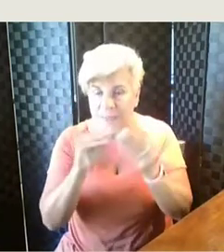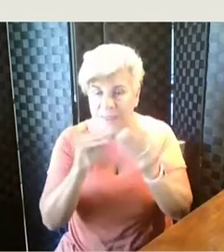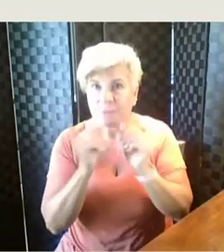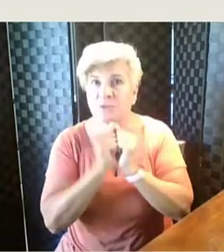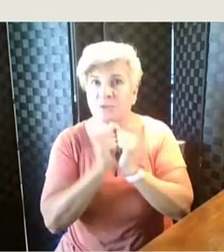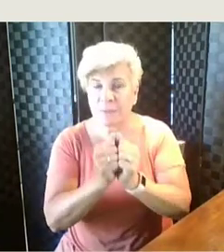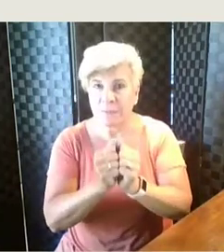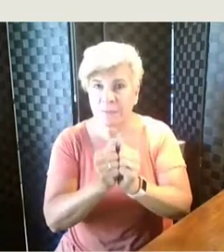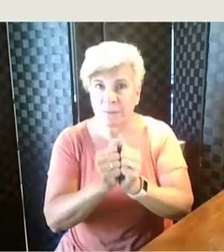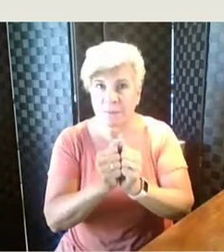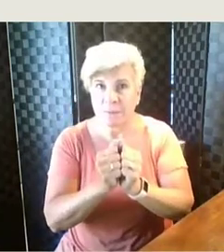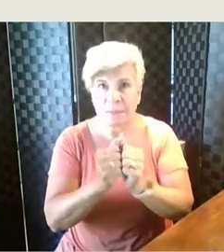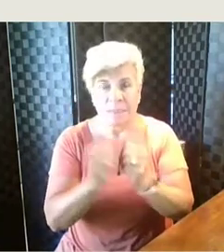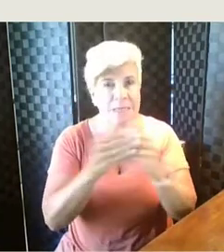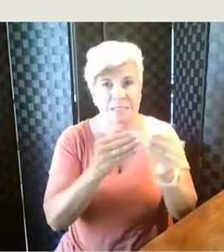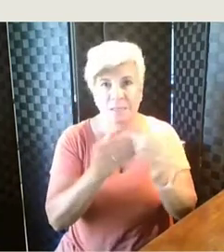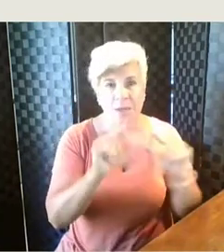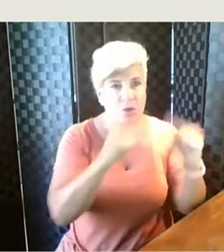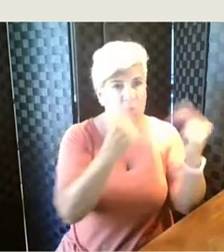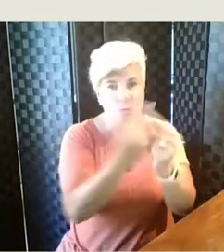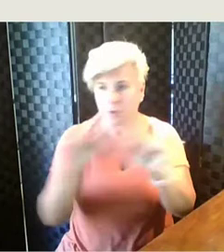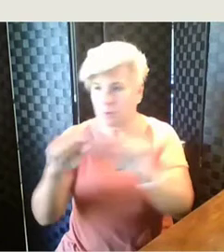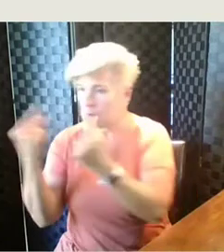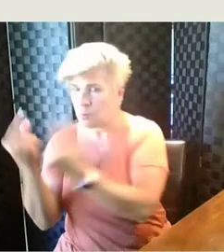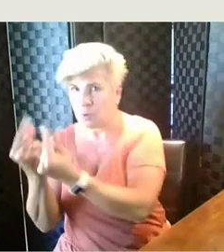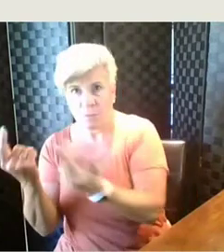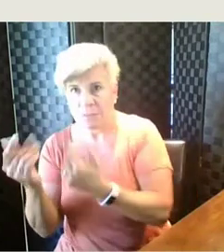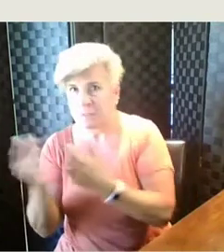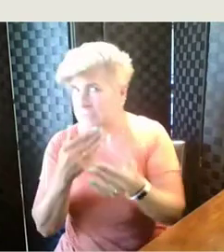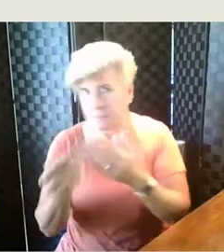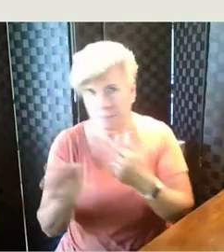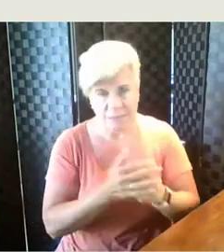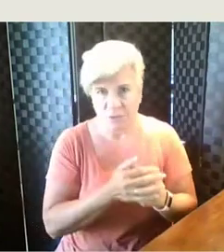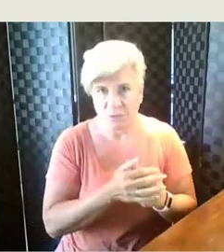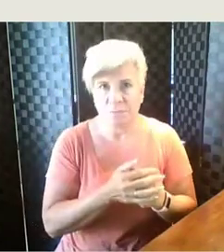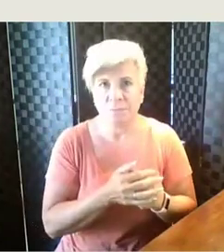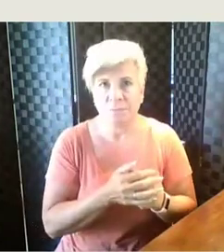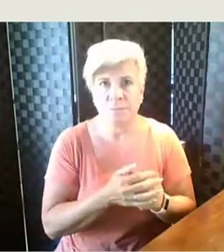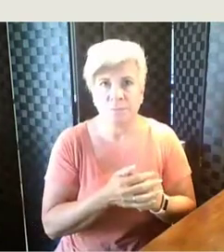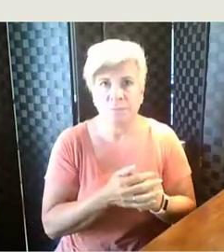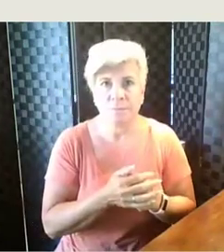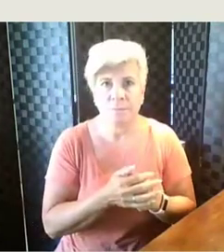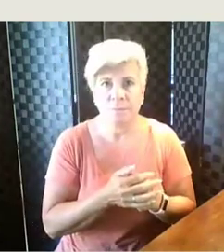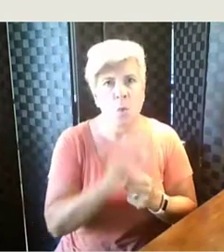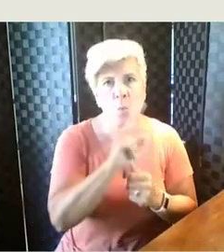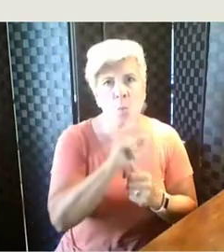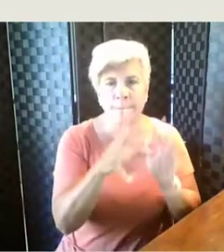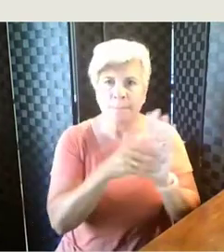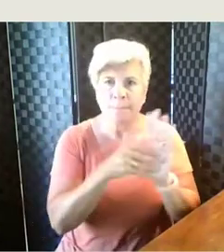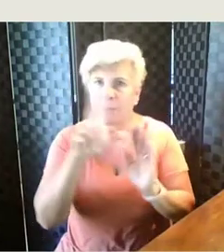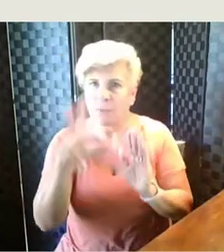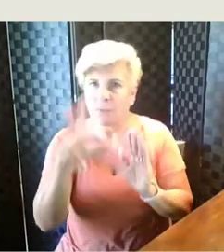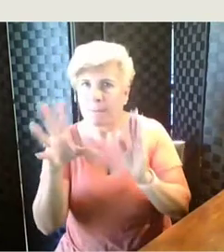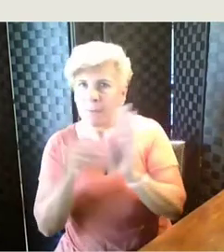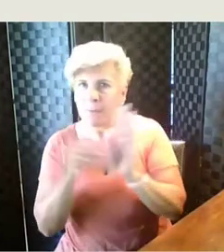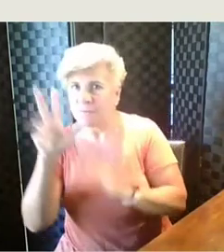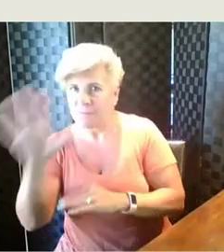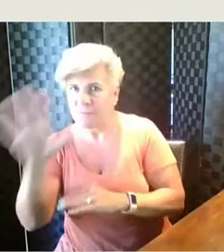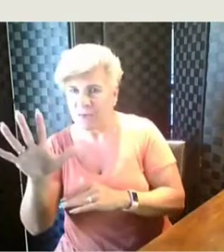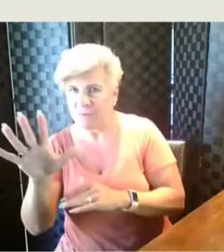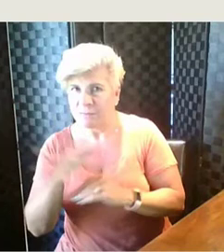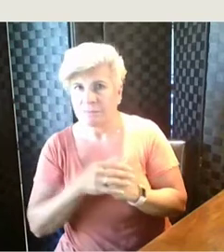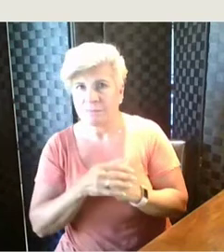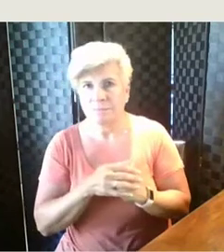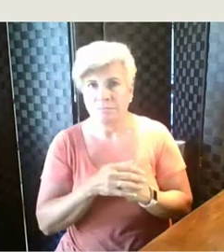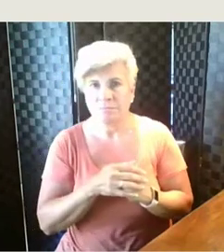them. No matter which way we make a group, the final answer will be the same. Let's say we're adding 1 plus 3 plus 5.